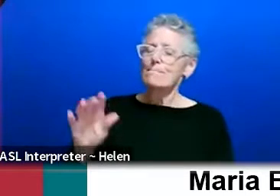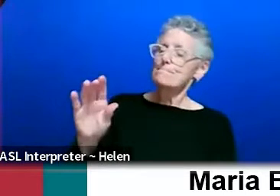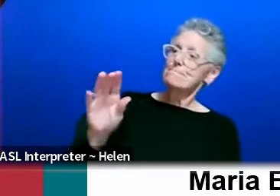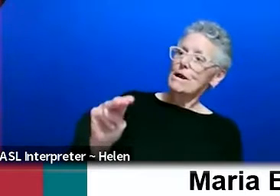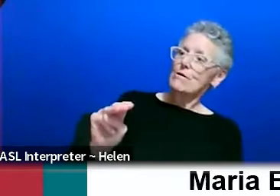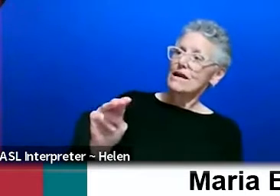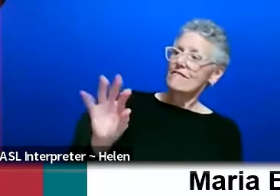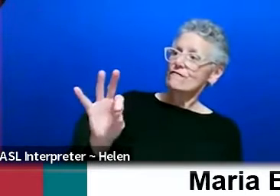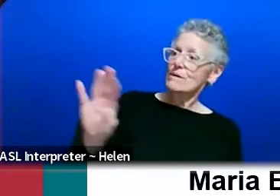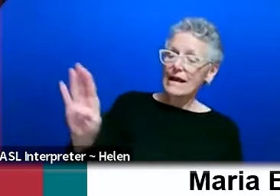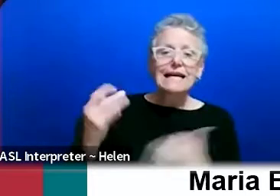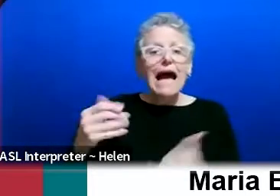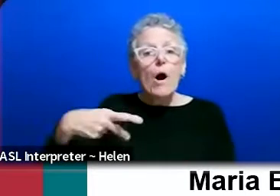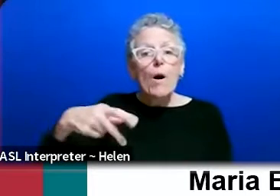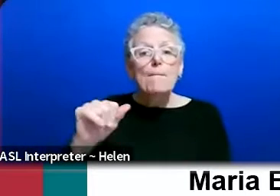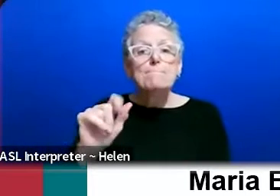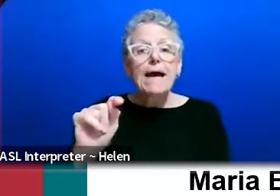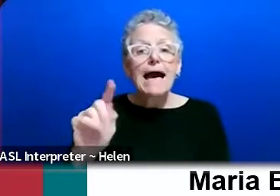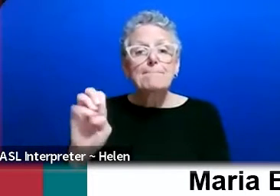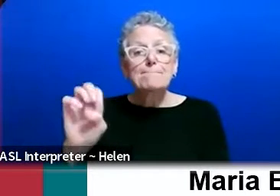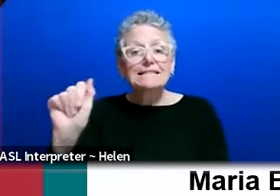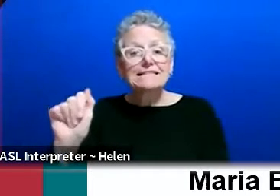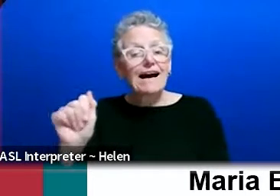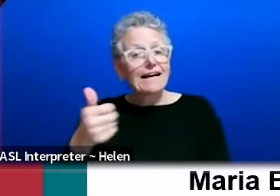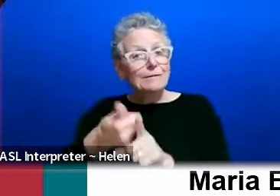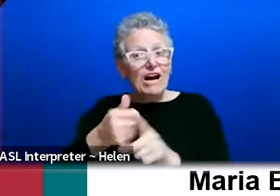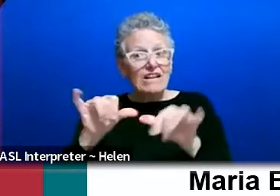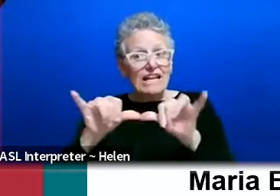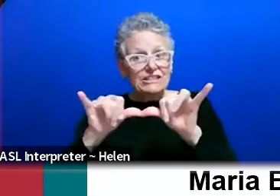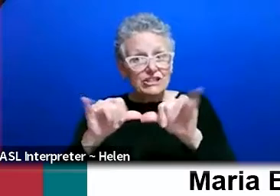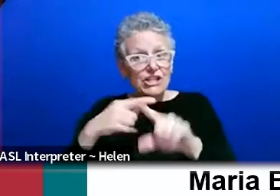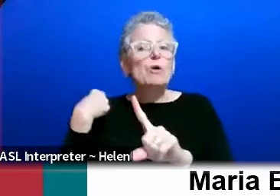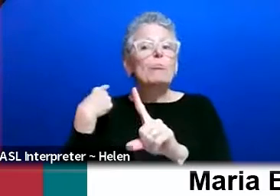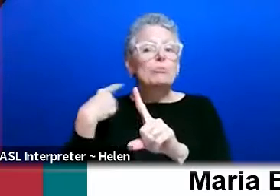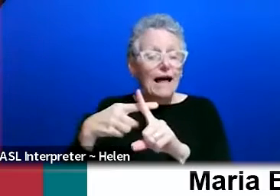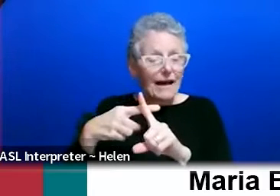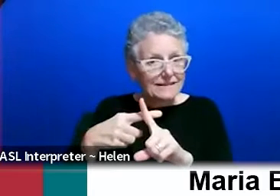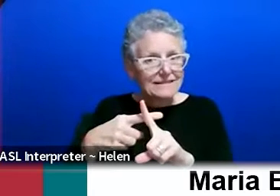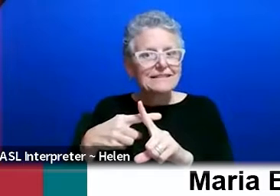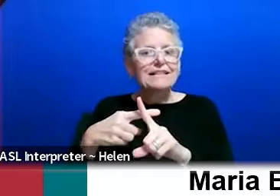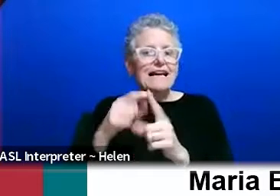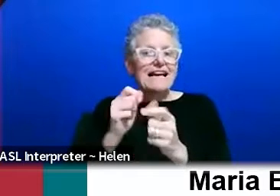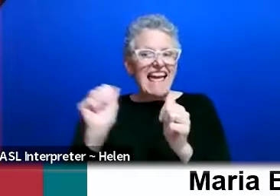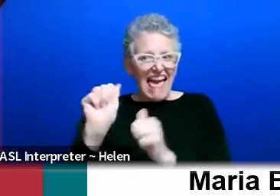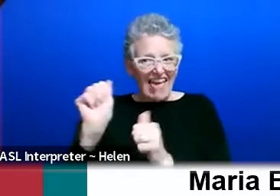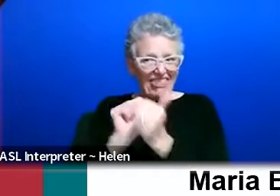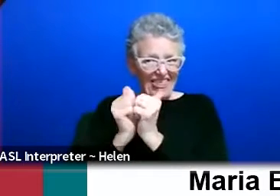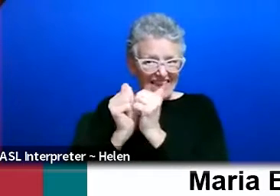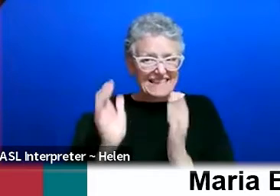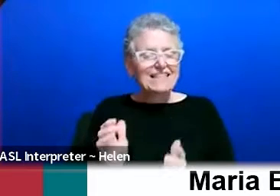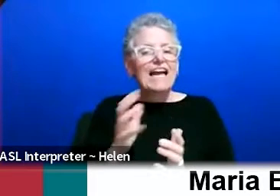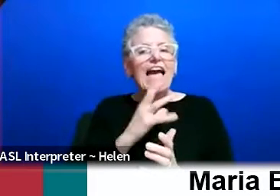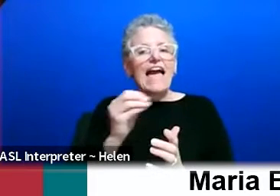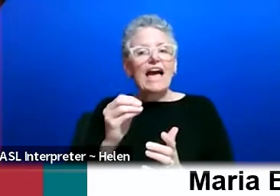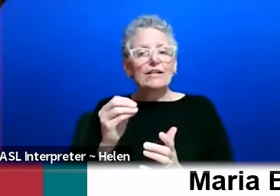Pat Besta, he's an engineer and adaptive sports athlete. He also owns a DME company. And for the last 20 years, he's sold and